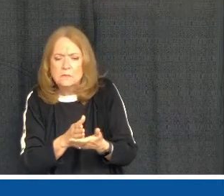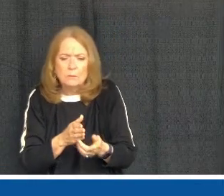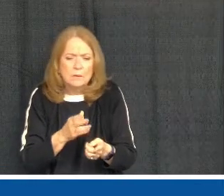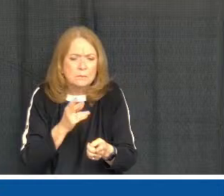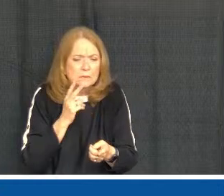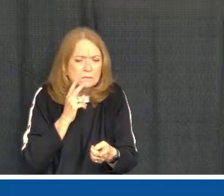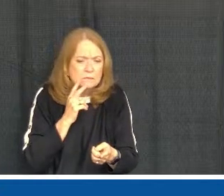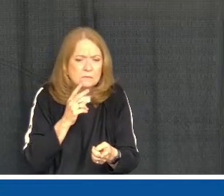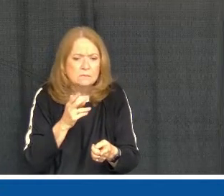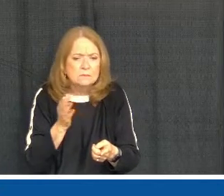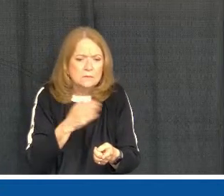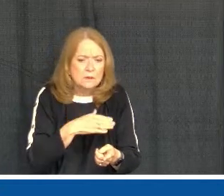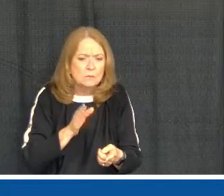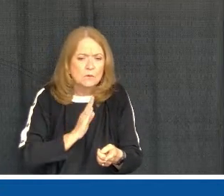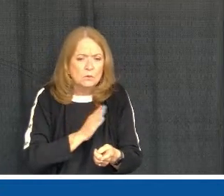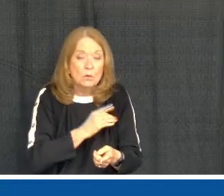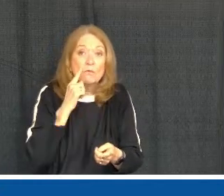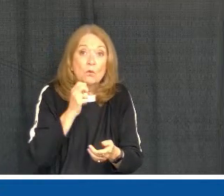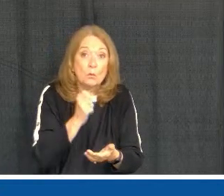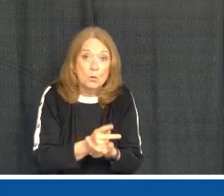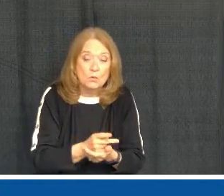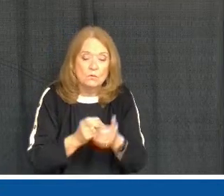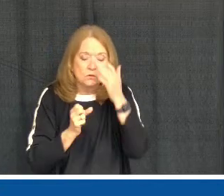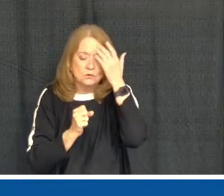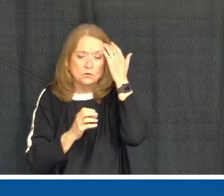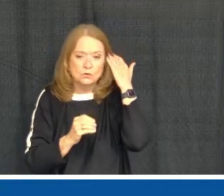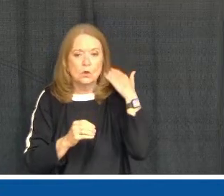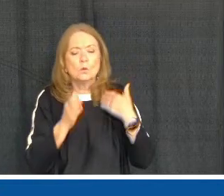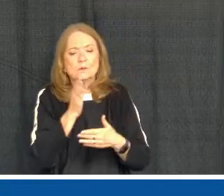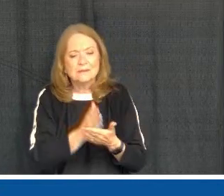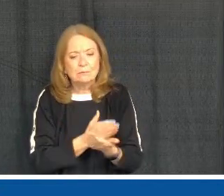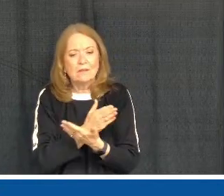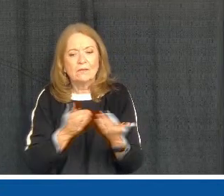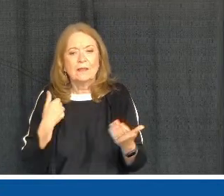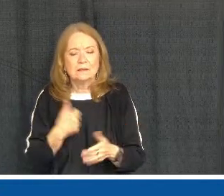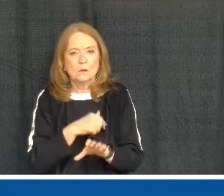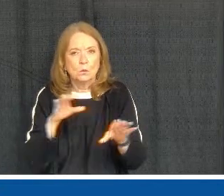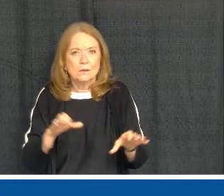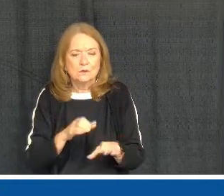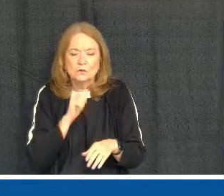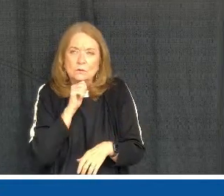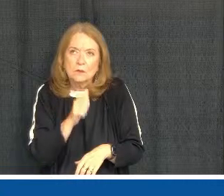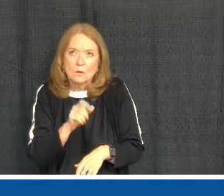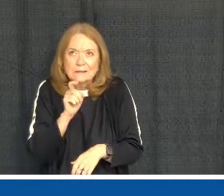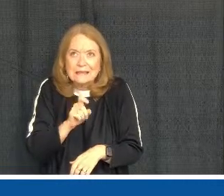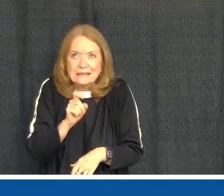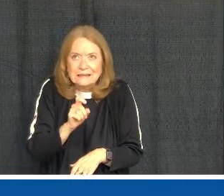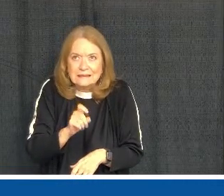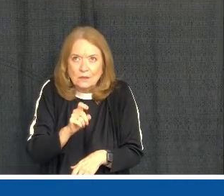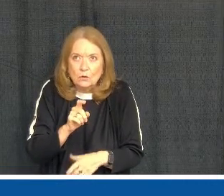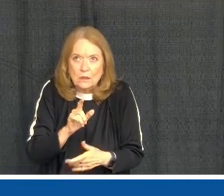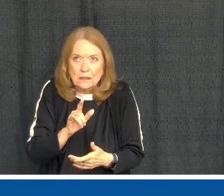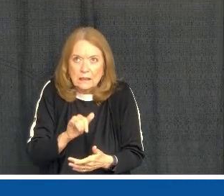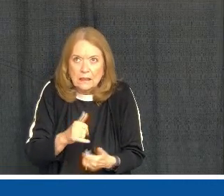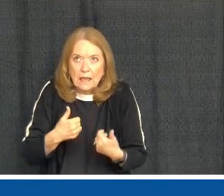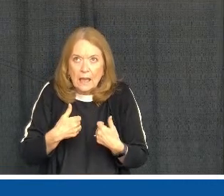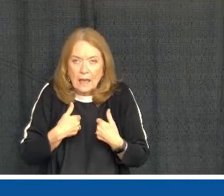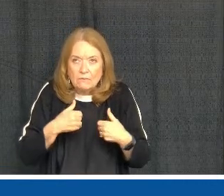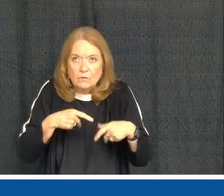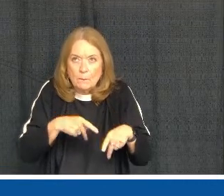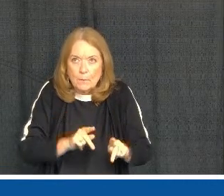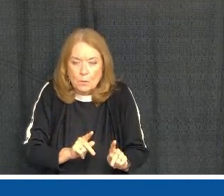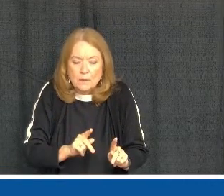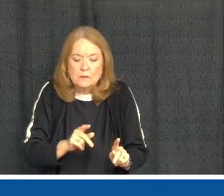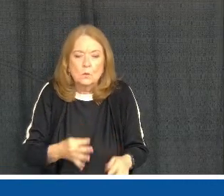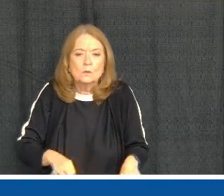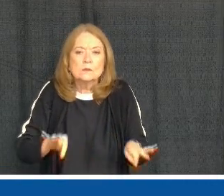in front of the board for approval. So some of the things that we do don't necessarily have a permit, so it's important